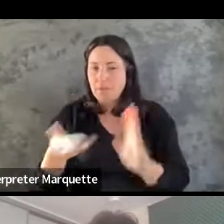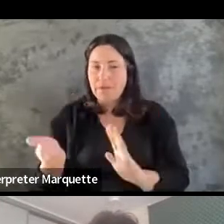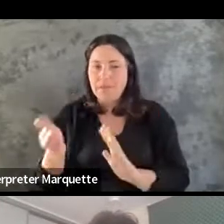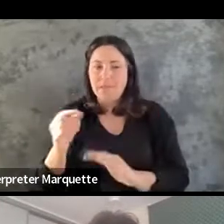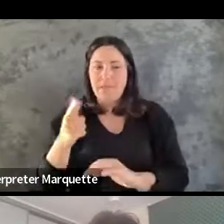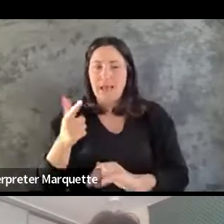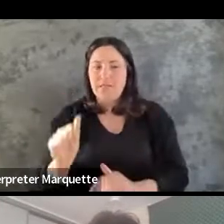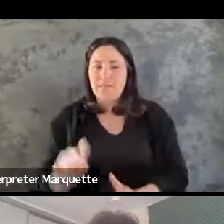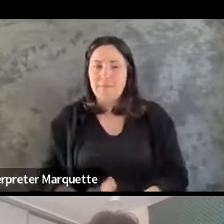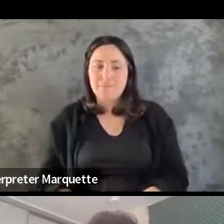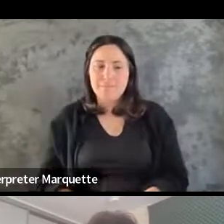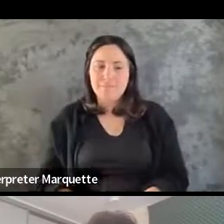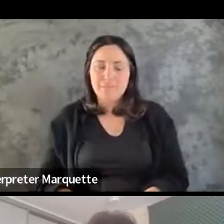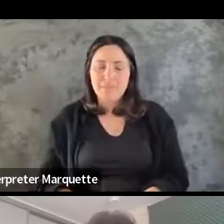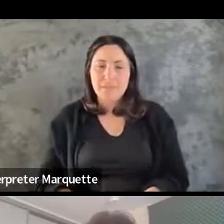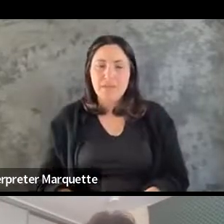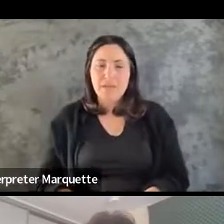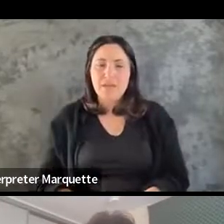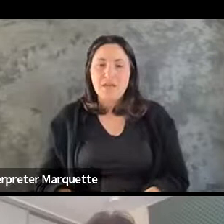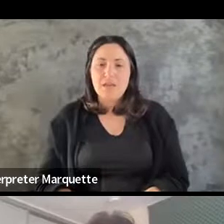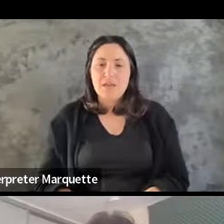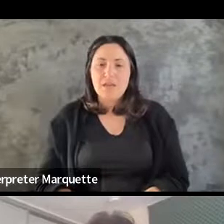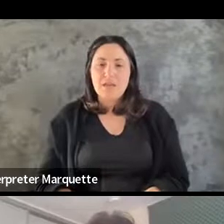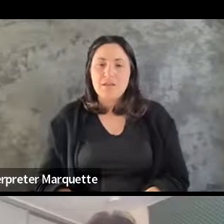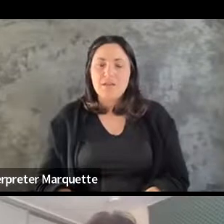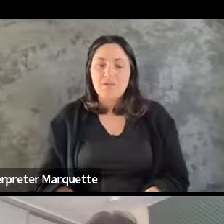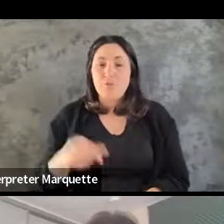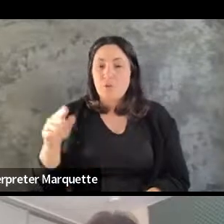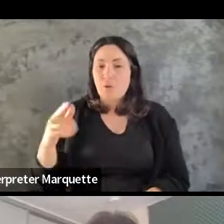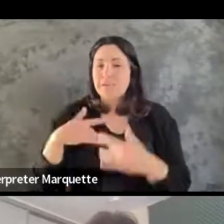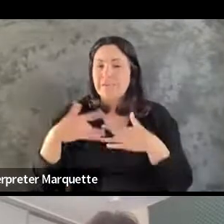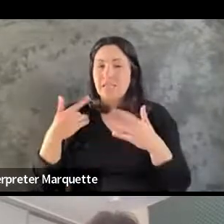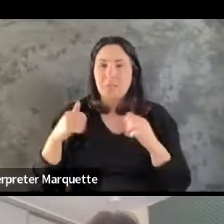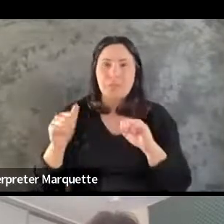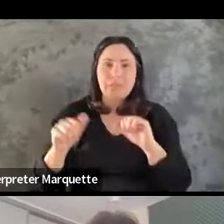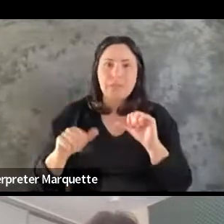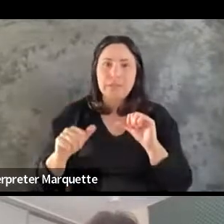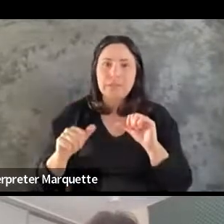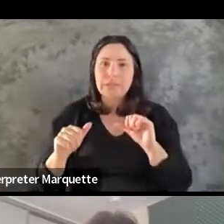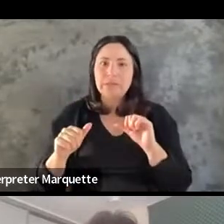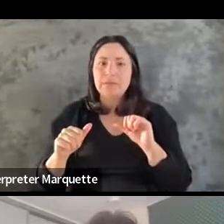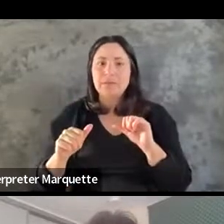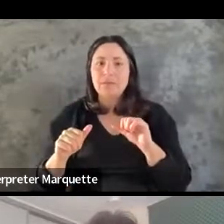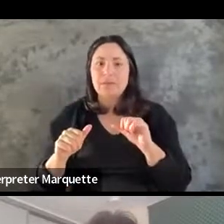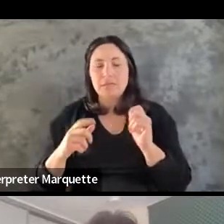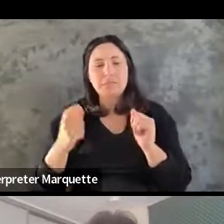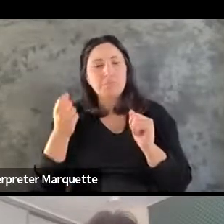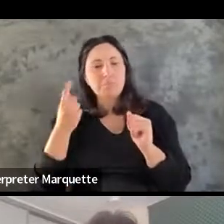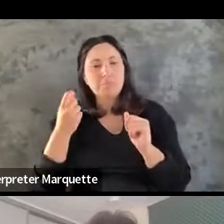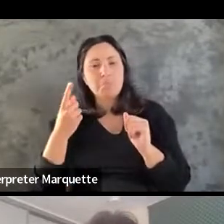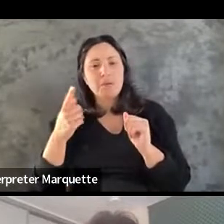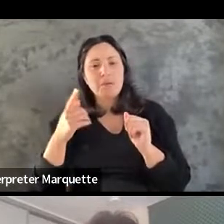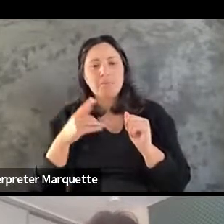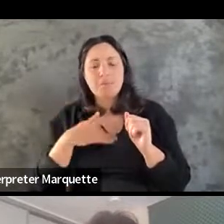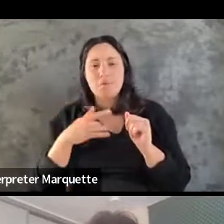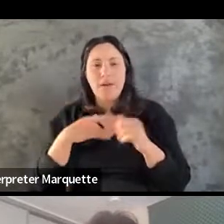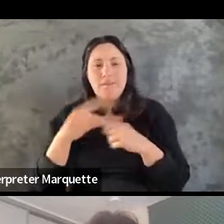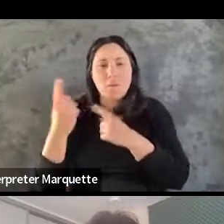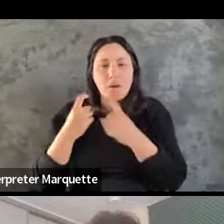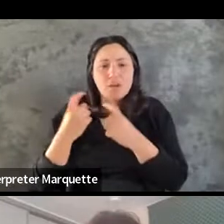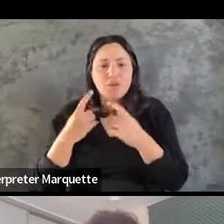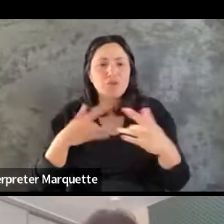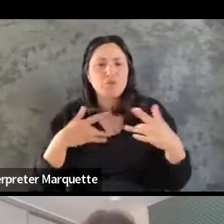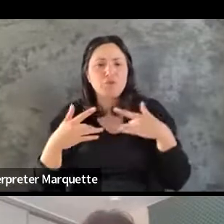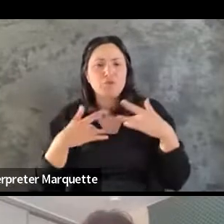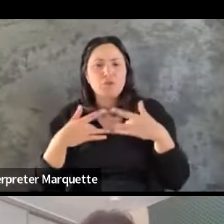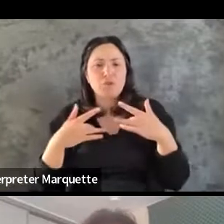It's always with a little bit of trepidation that I go to events like that because I understand people have pent up questions and concerns.